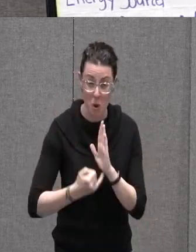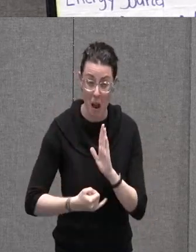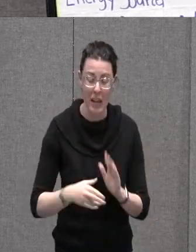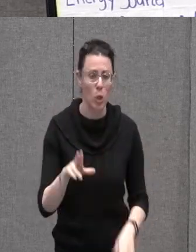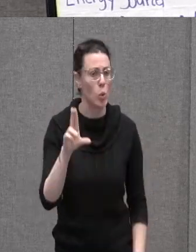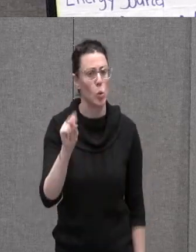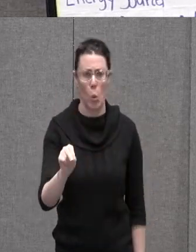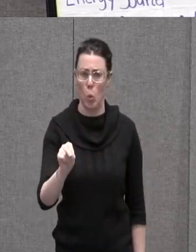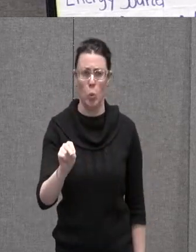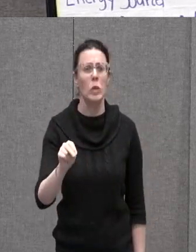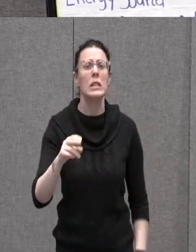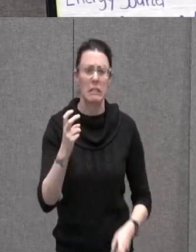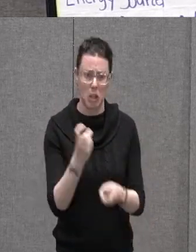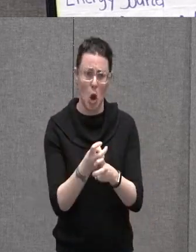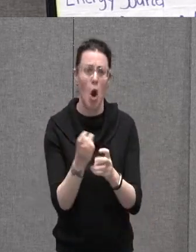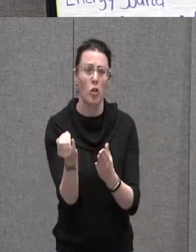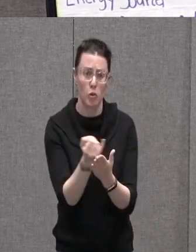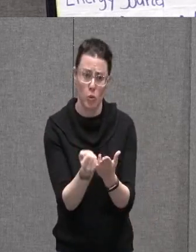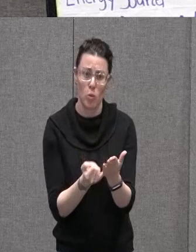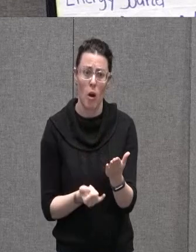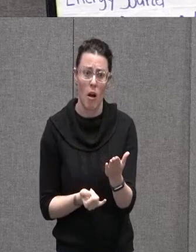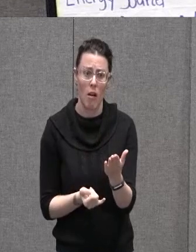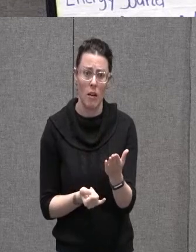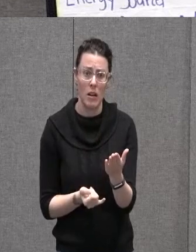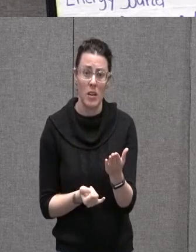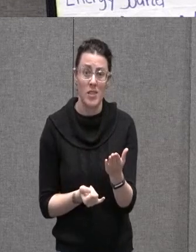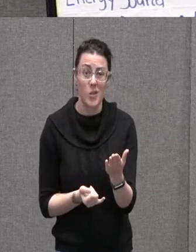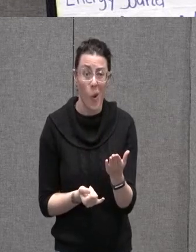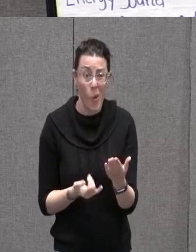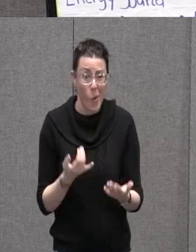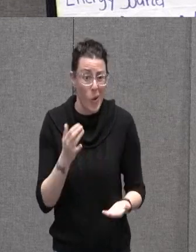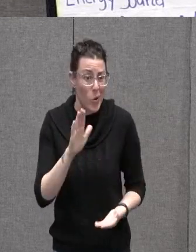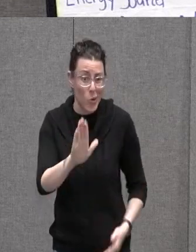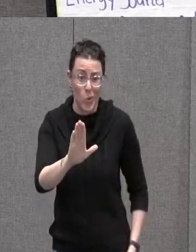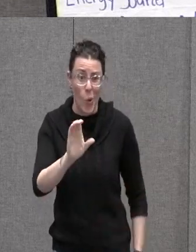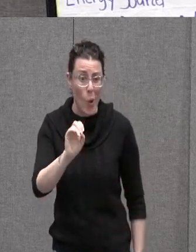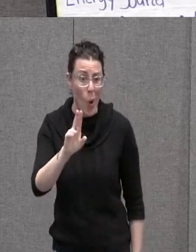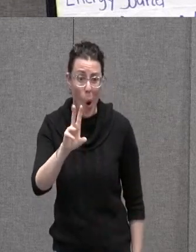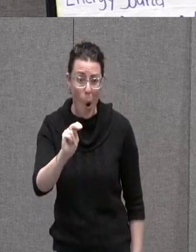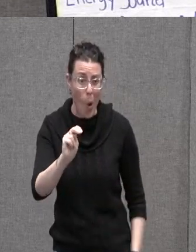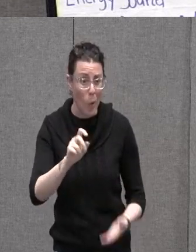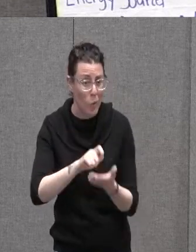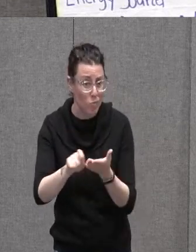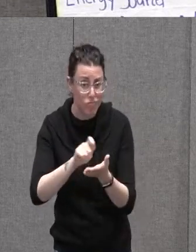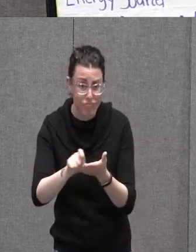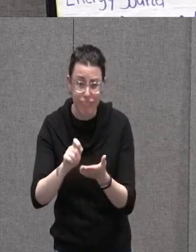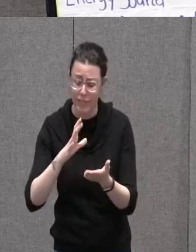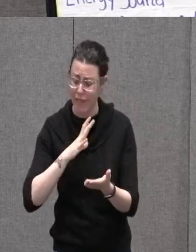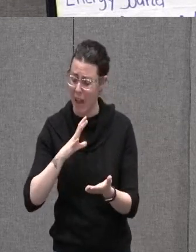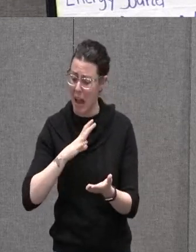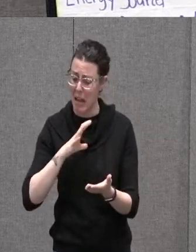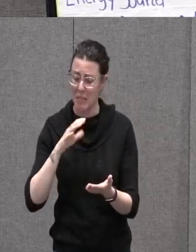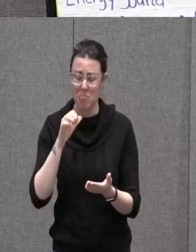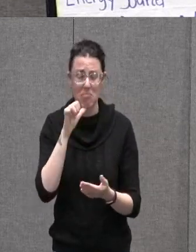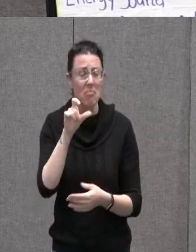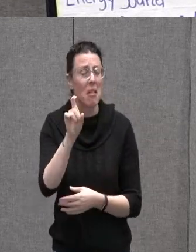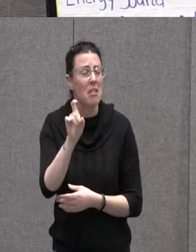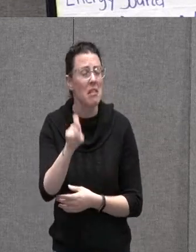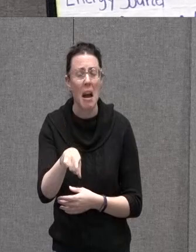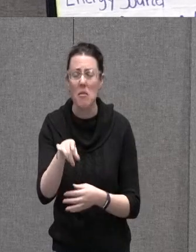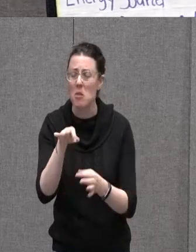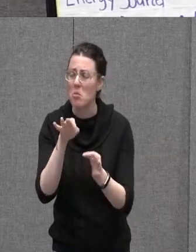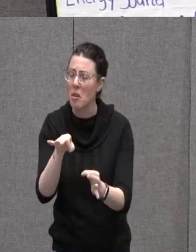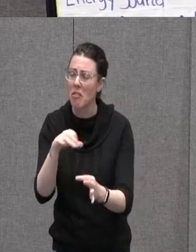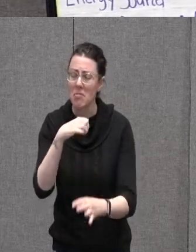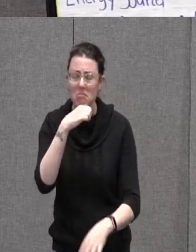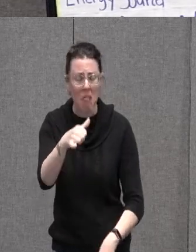it's okay in your own notes for it not to look perfect. But there needs to be some details. So